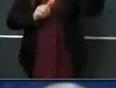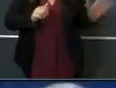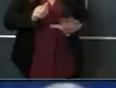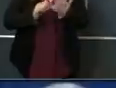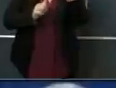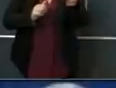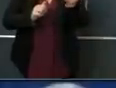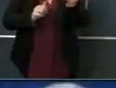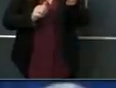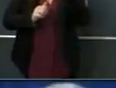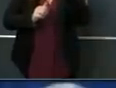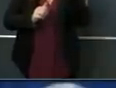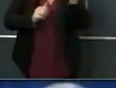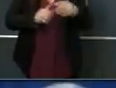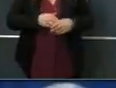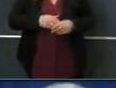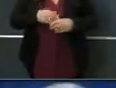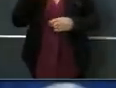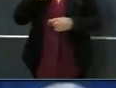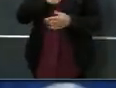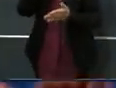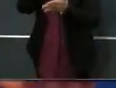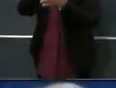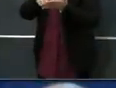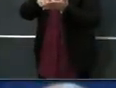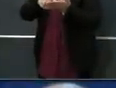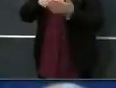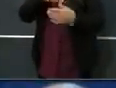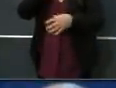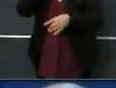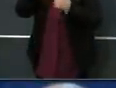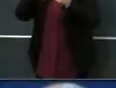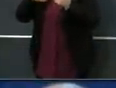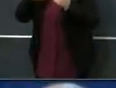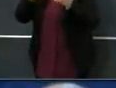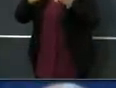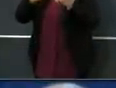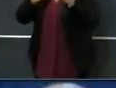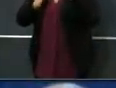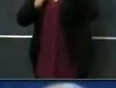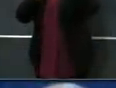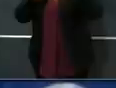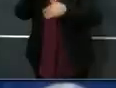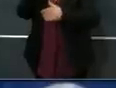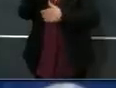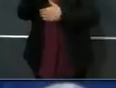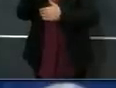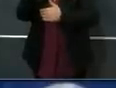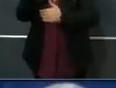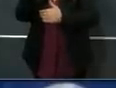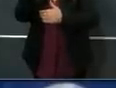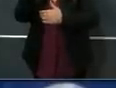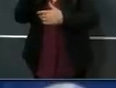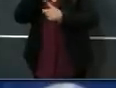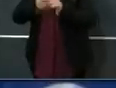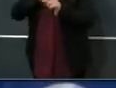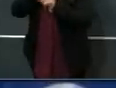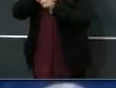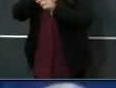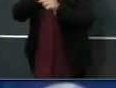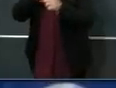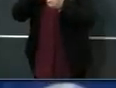incumbent upon all of us to recognize that. Those are just in the top 15, many of those in the top 10 impacted